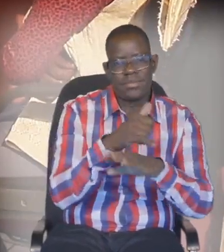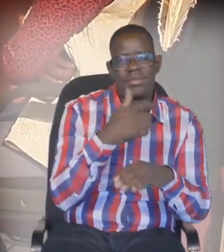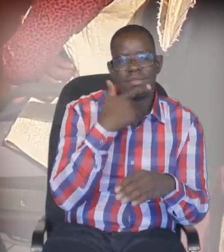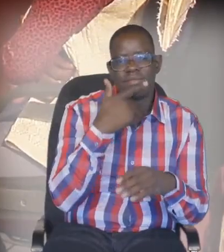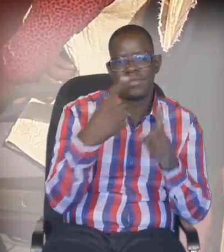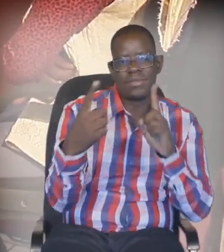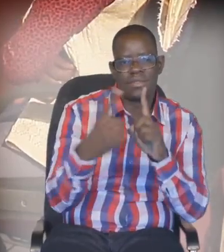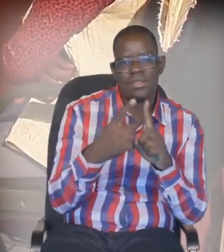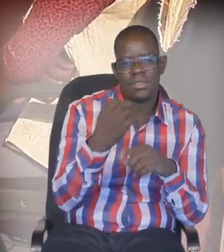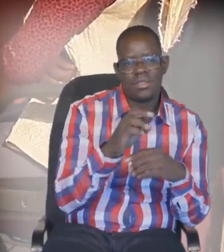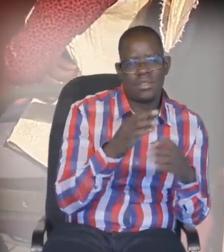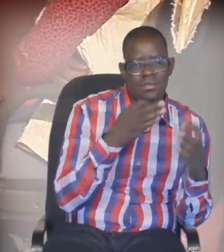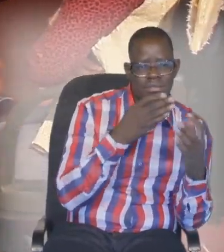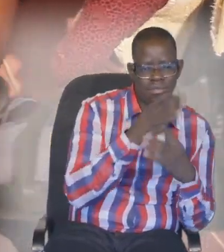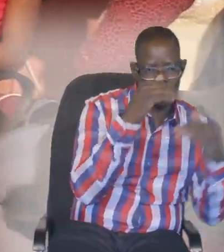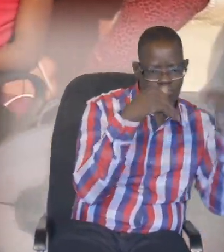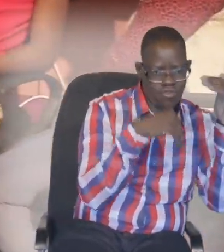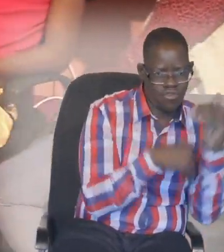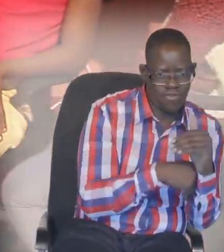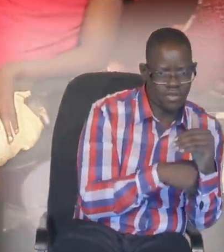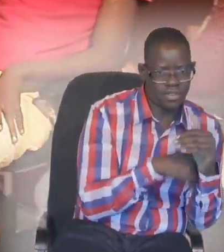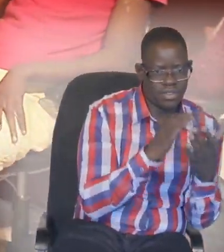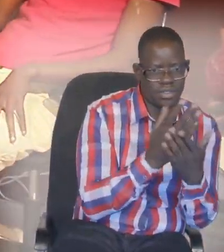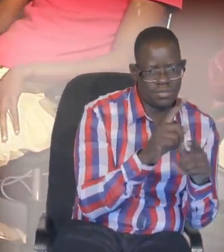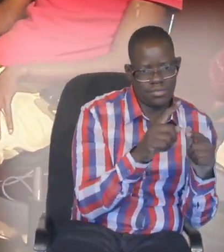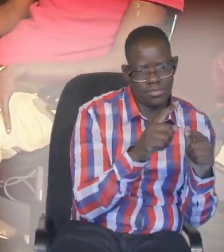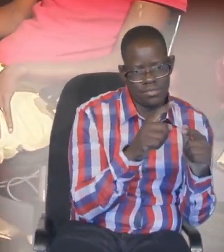and Cecil. Let me go straight into my office and get my file.